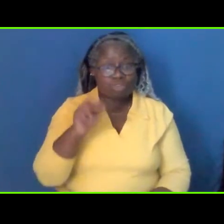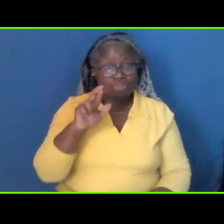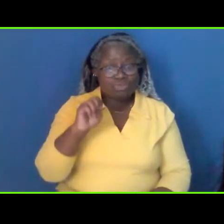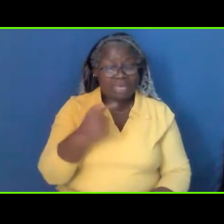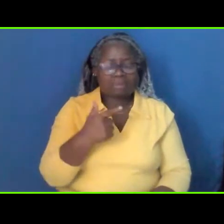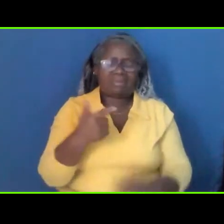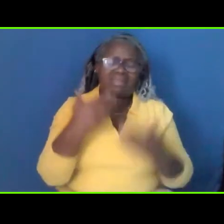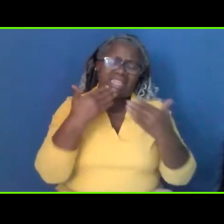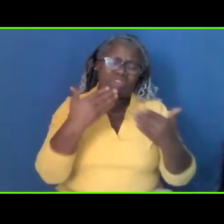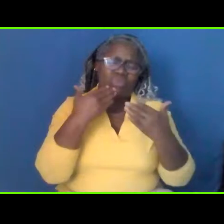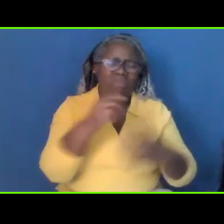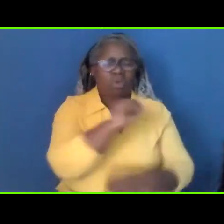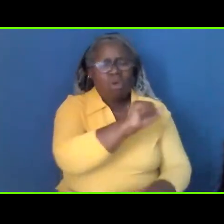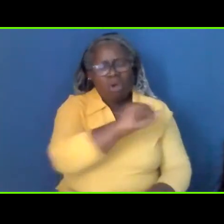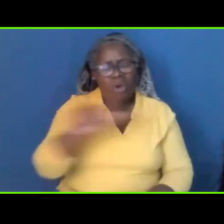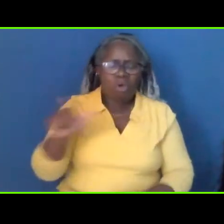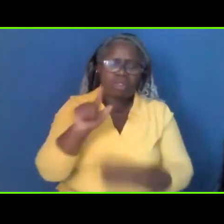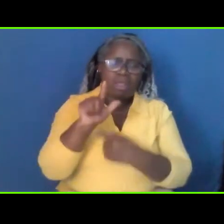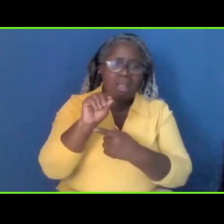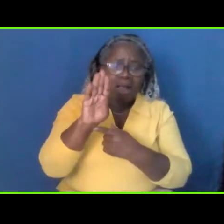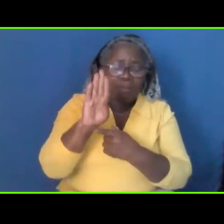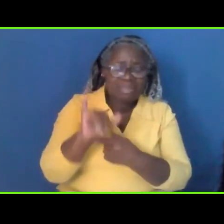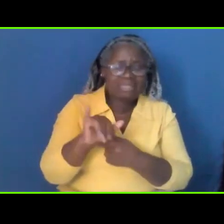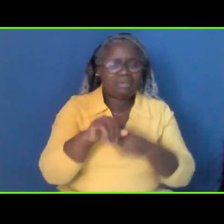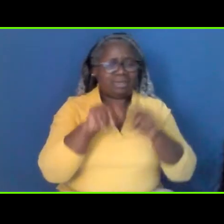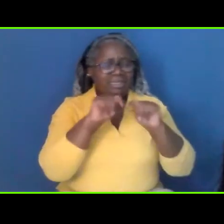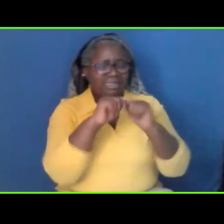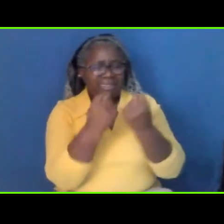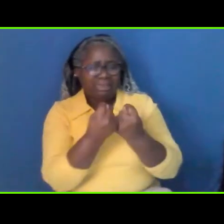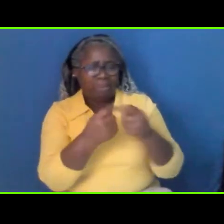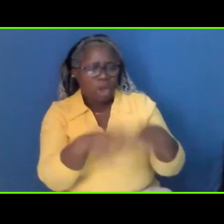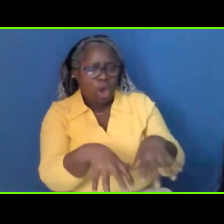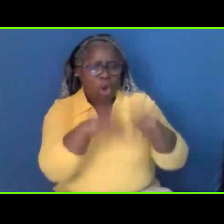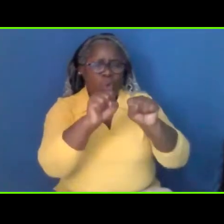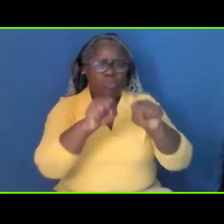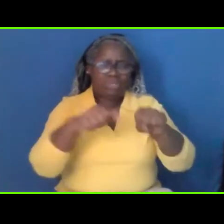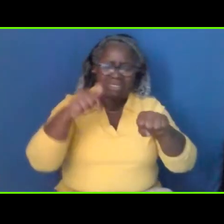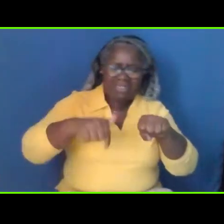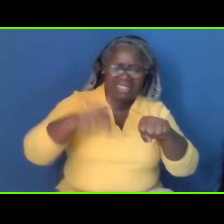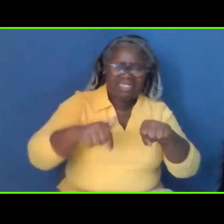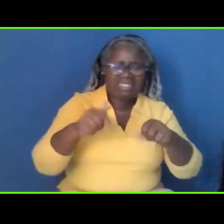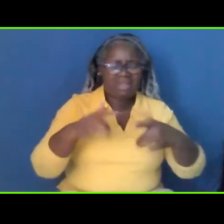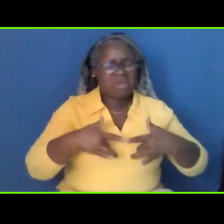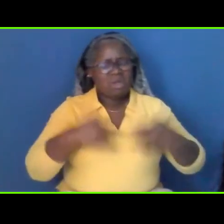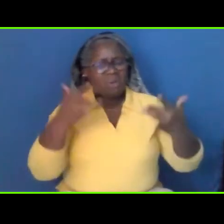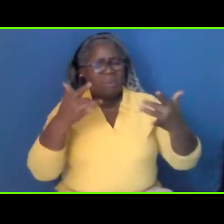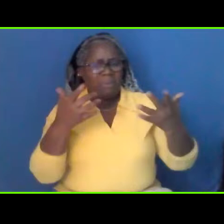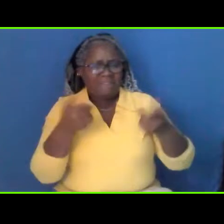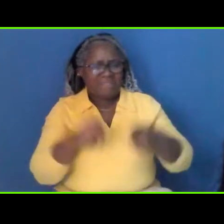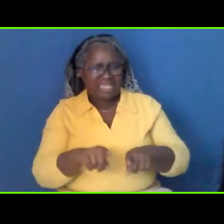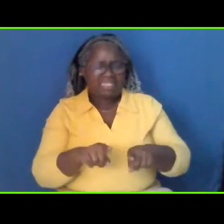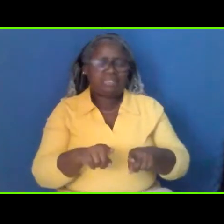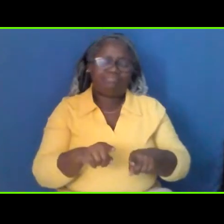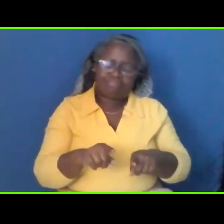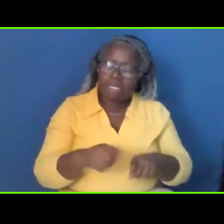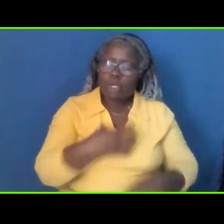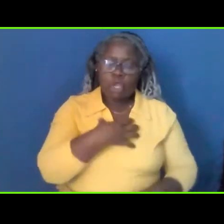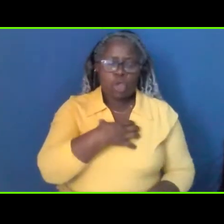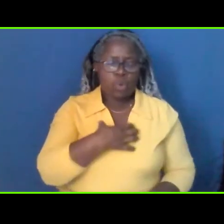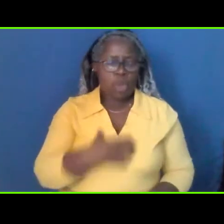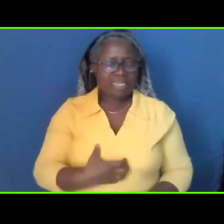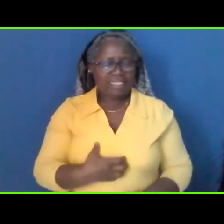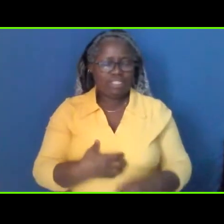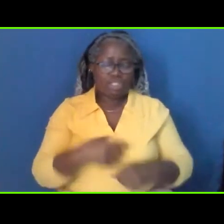us. We wish we had more time because this is a really quality discussion that we're having